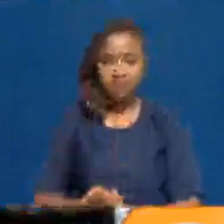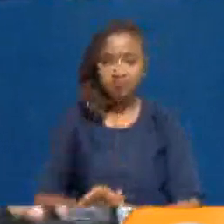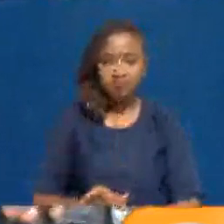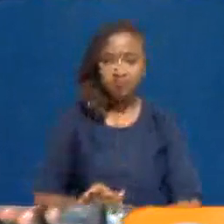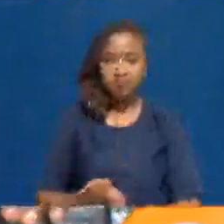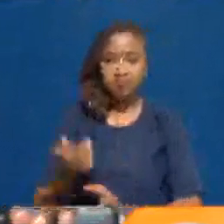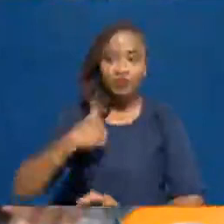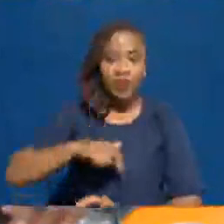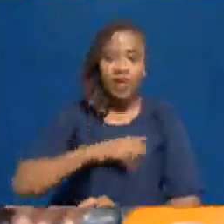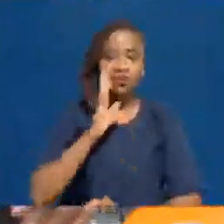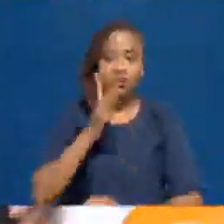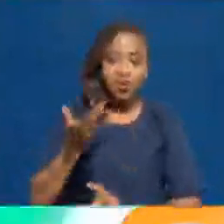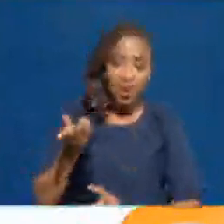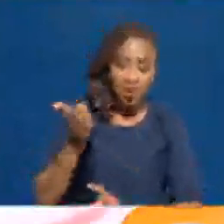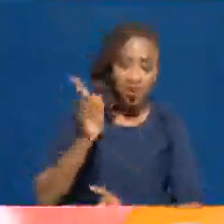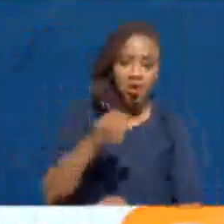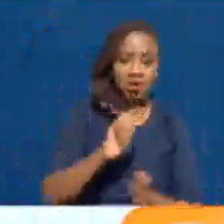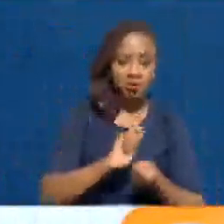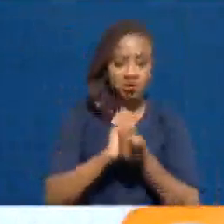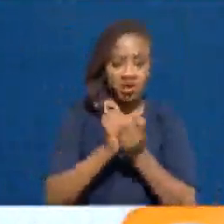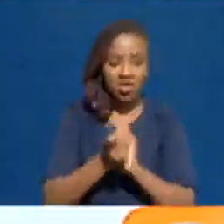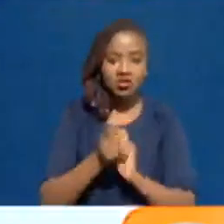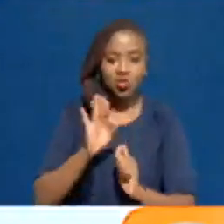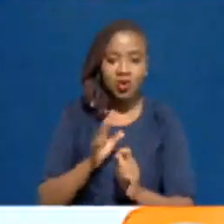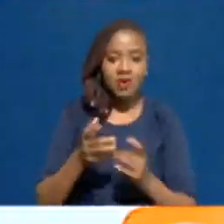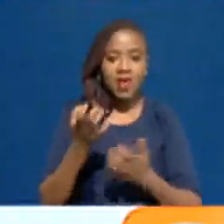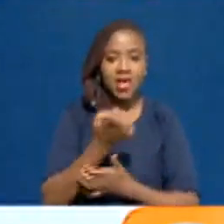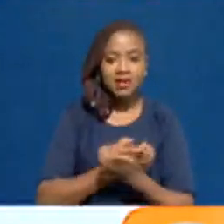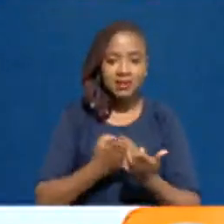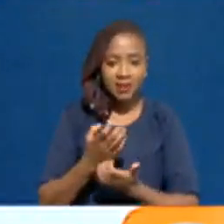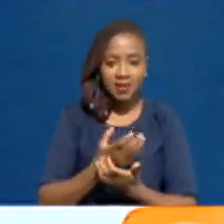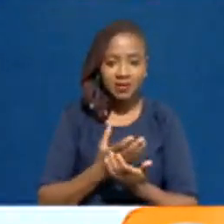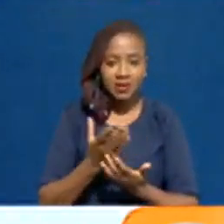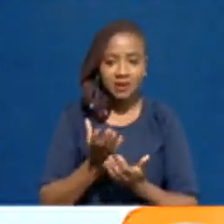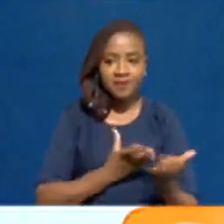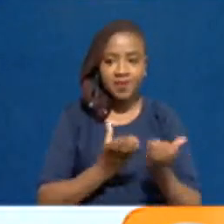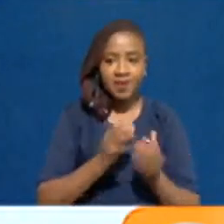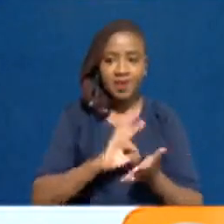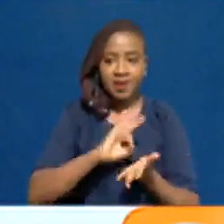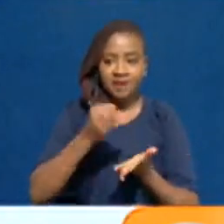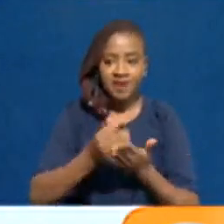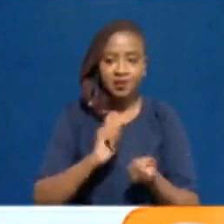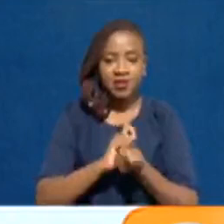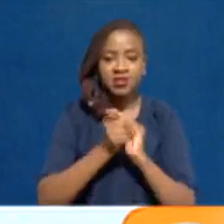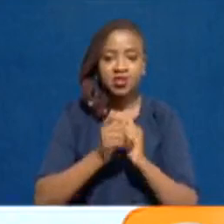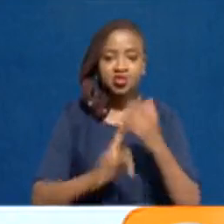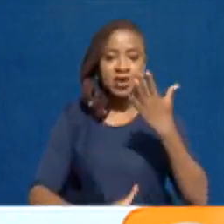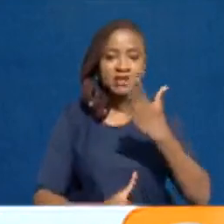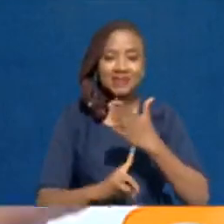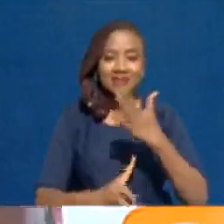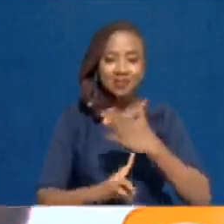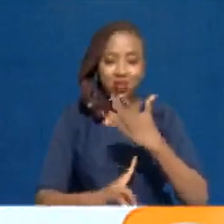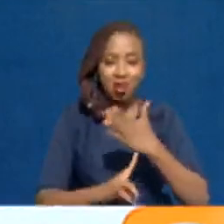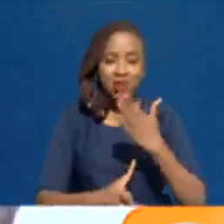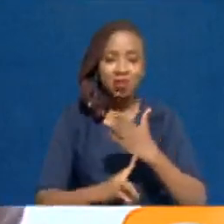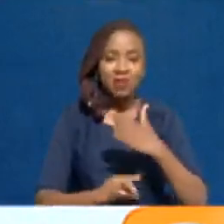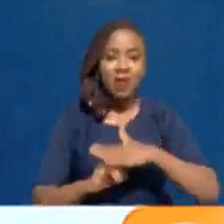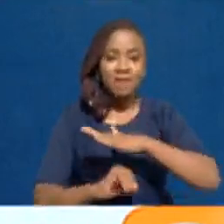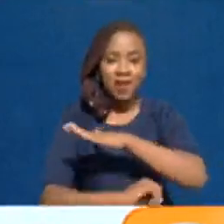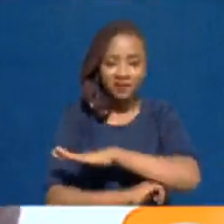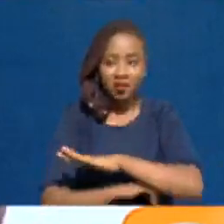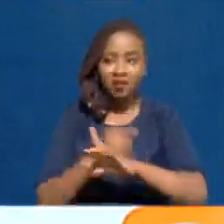Tutaenda kureengineer Women Enterprise Fund to a digital platform. Ili